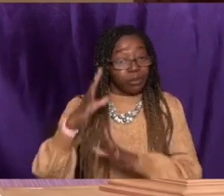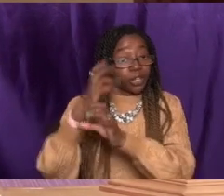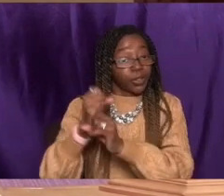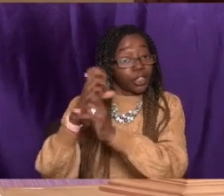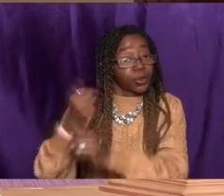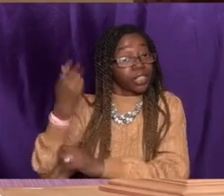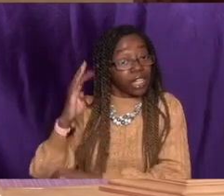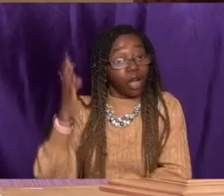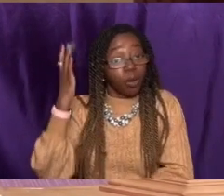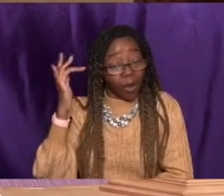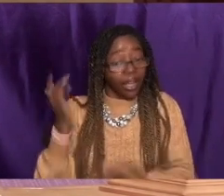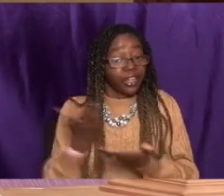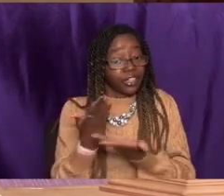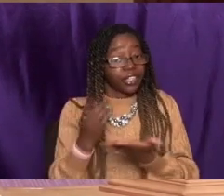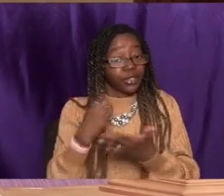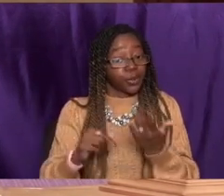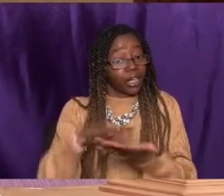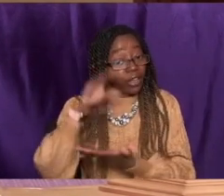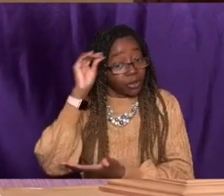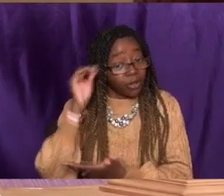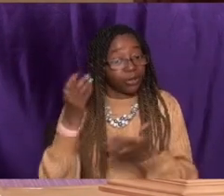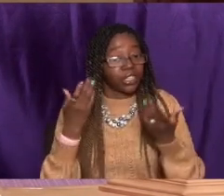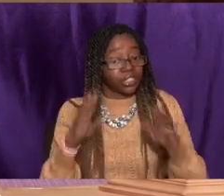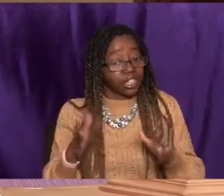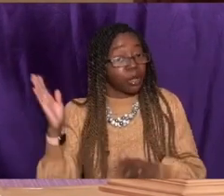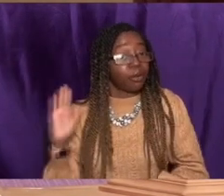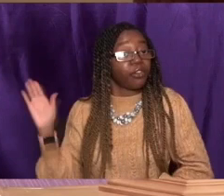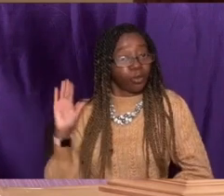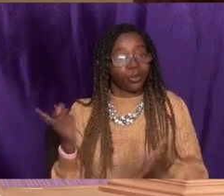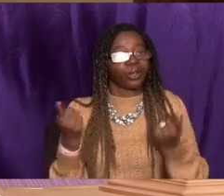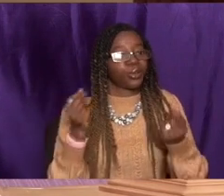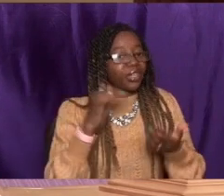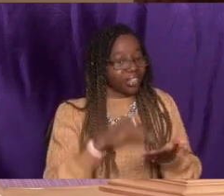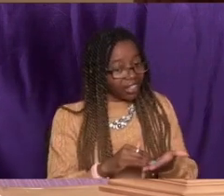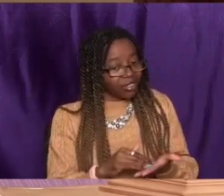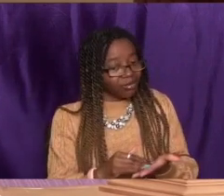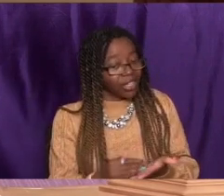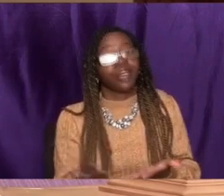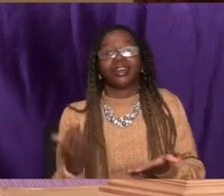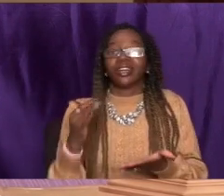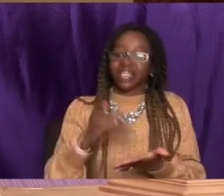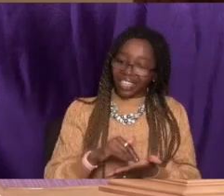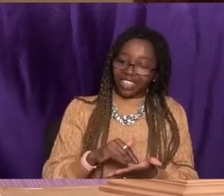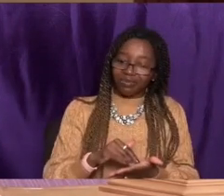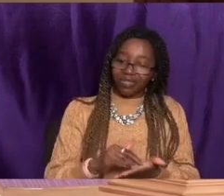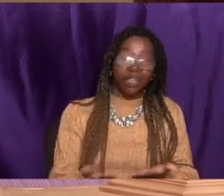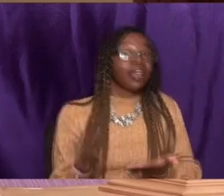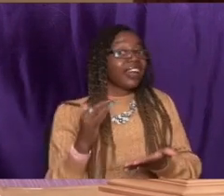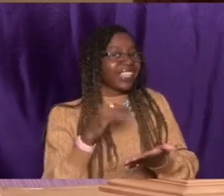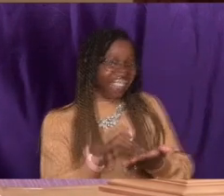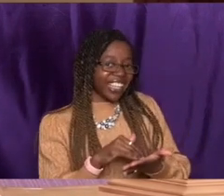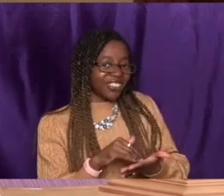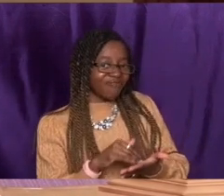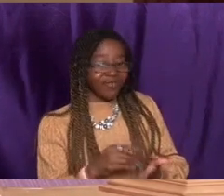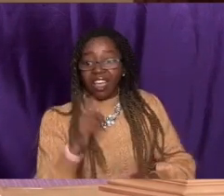trust God, because here's what I've learned, Felder. If he's done it before, he can do it again, and he can do it again, and he can do it